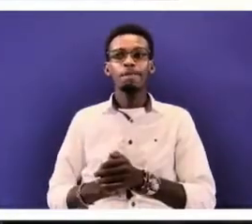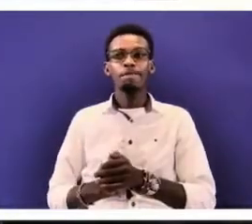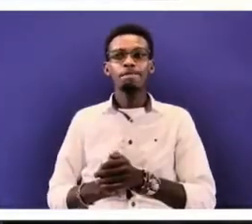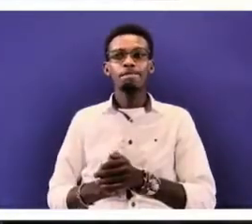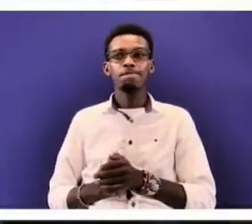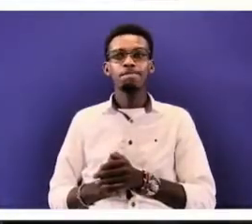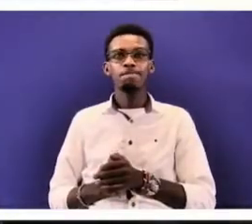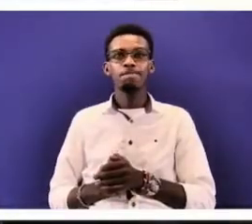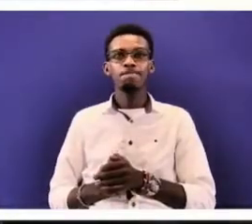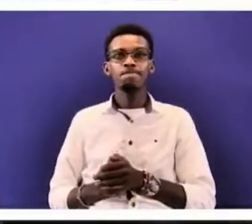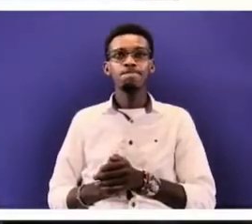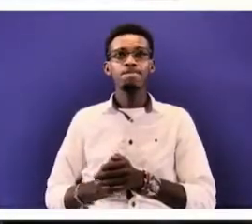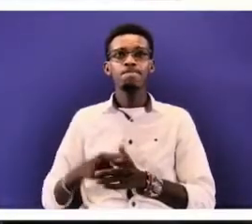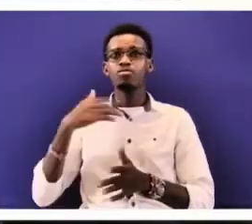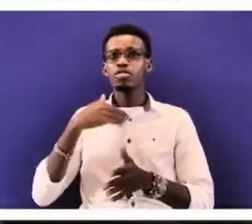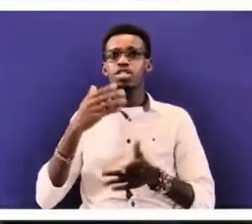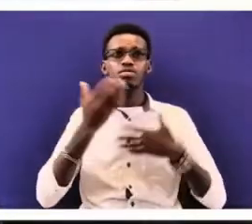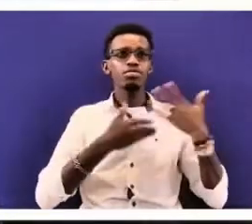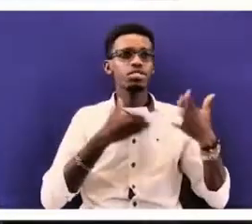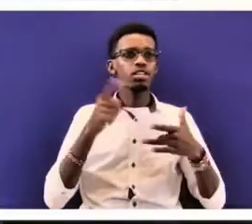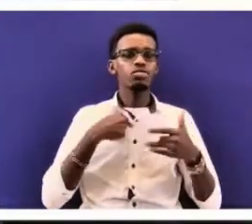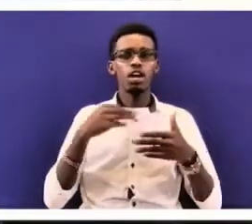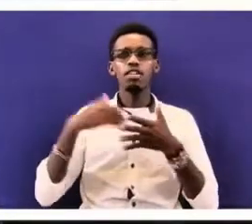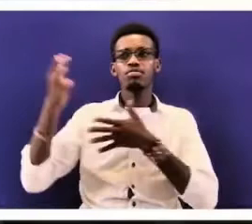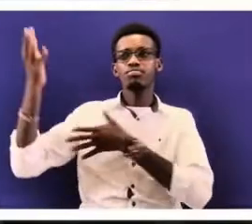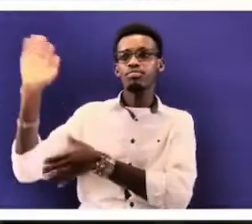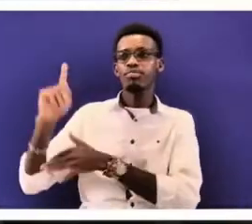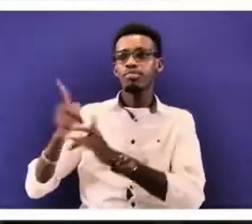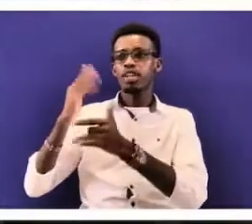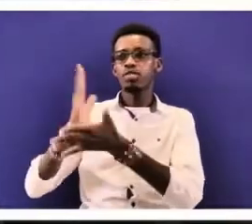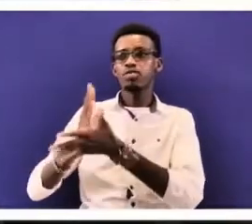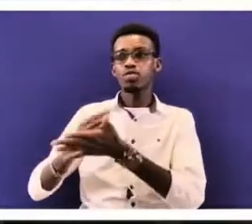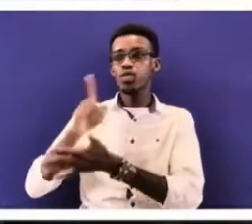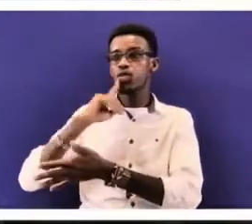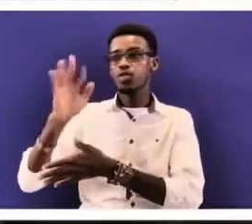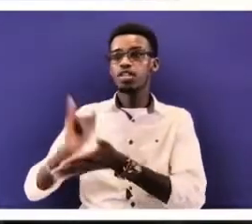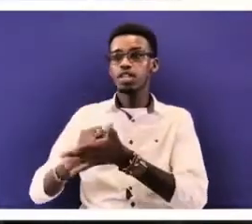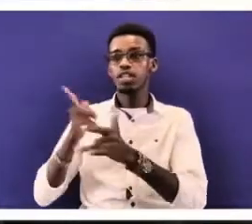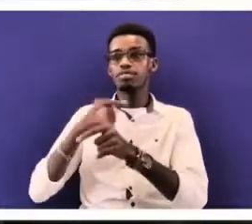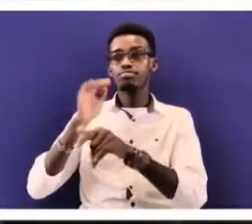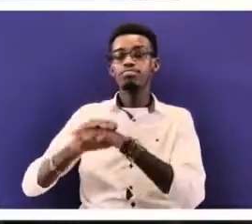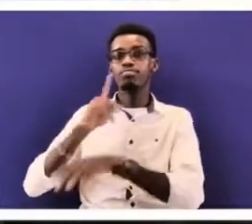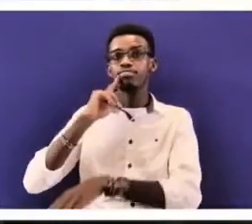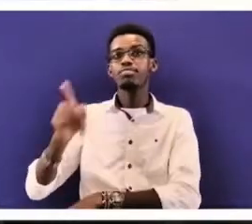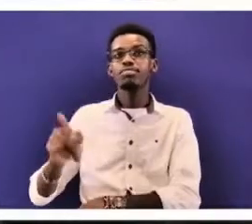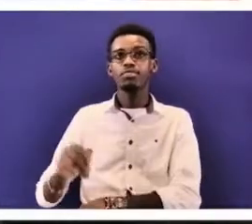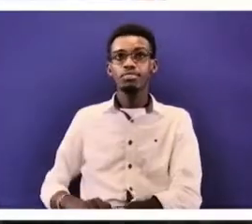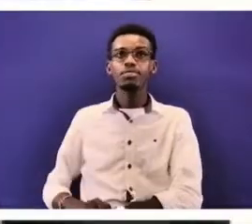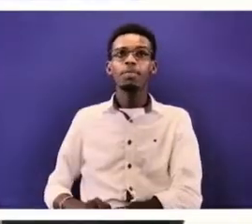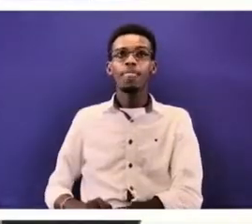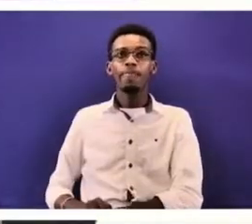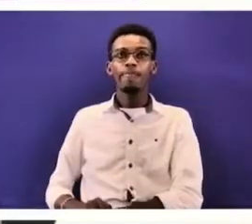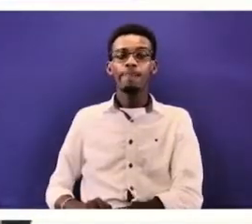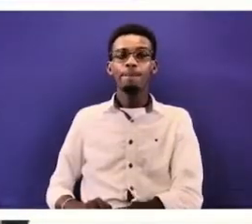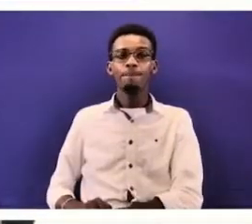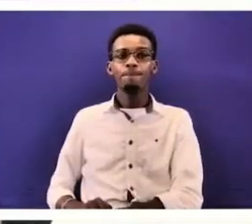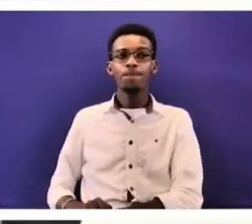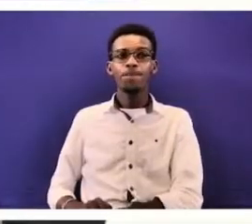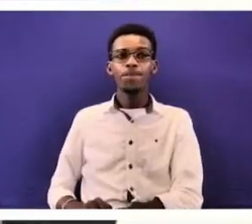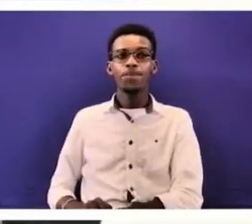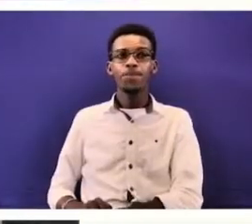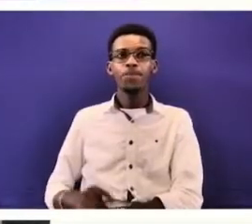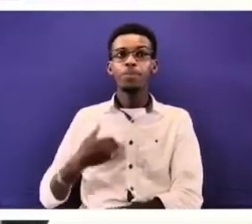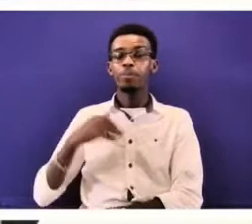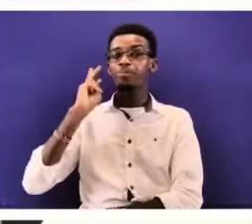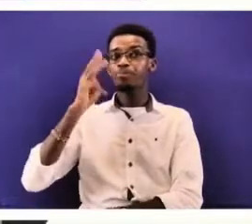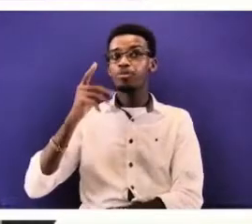I don't have to ask God before I do something. I'm intelligent. I got this. I don't have to speak